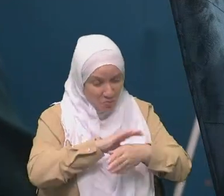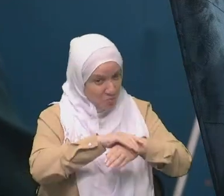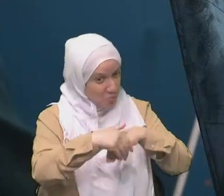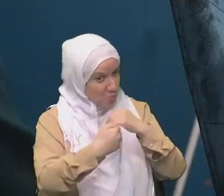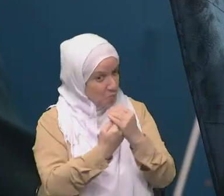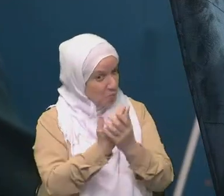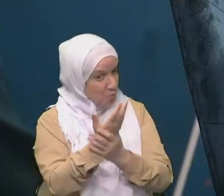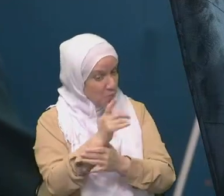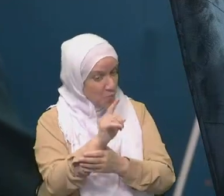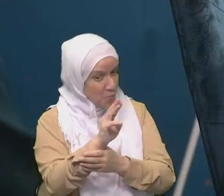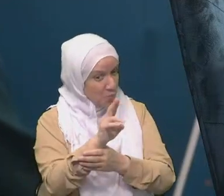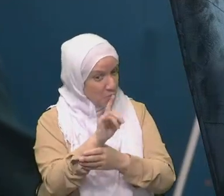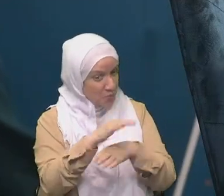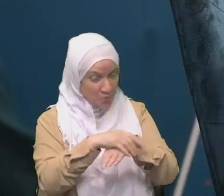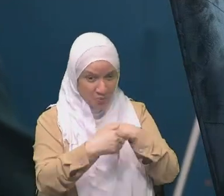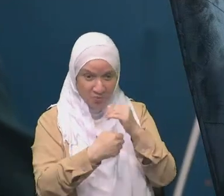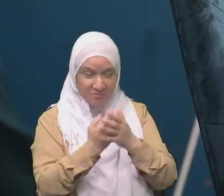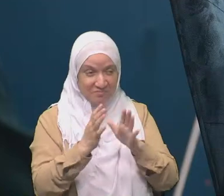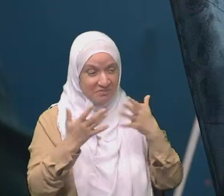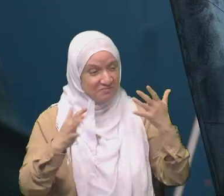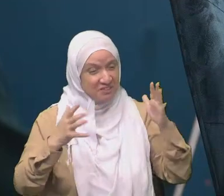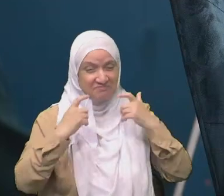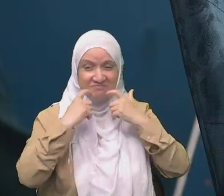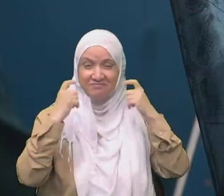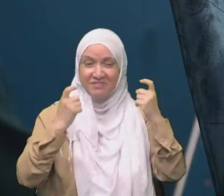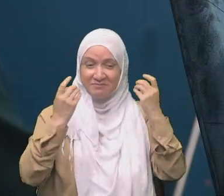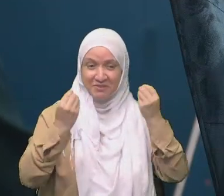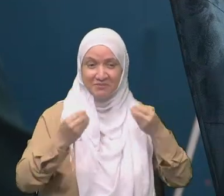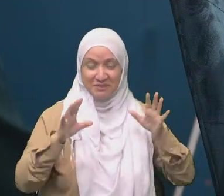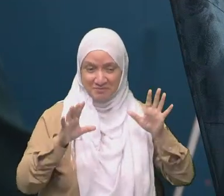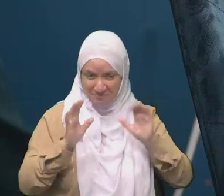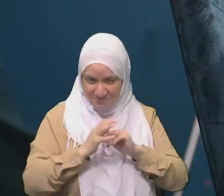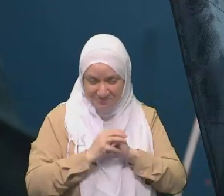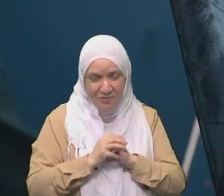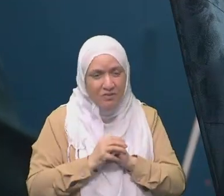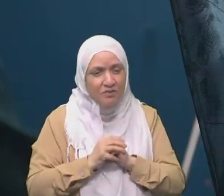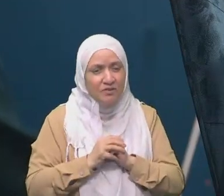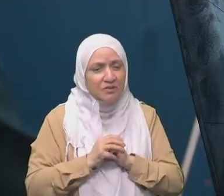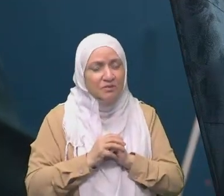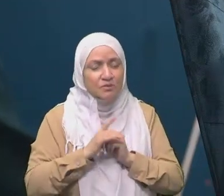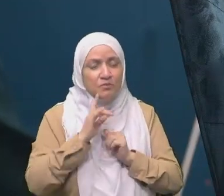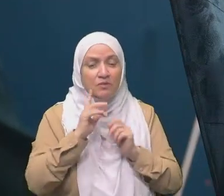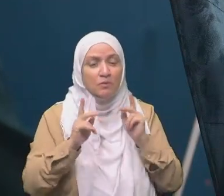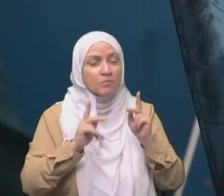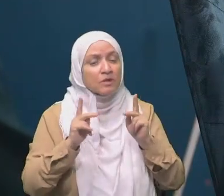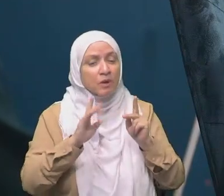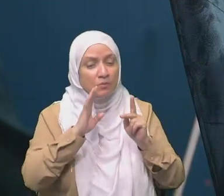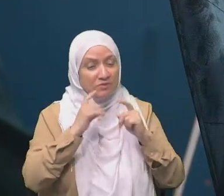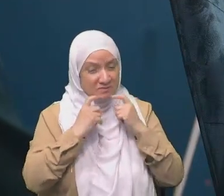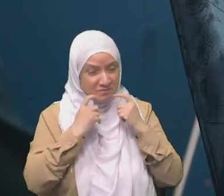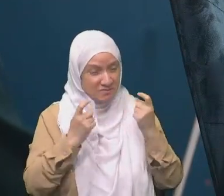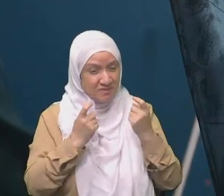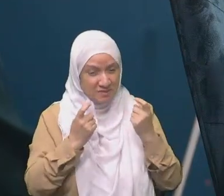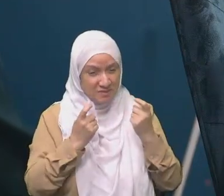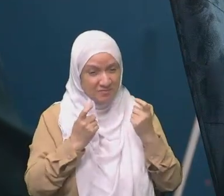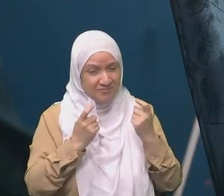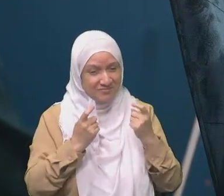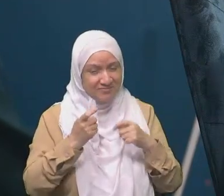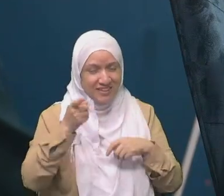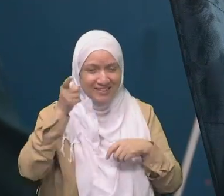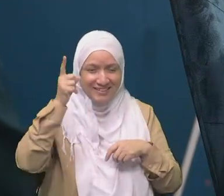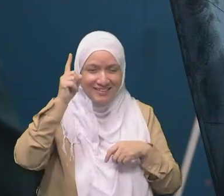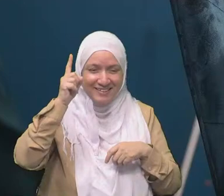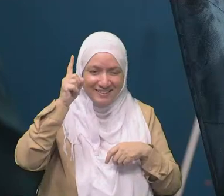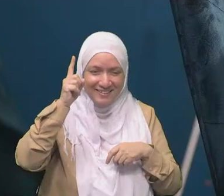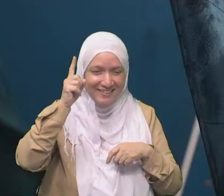issues. So they commit the sin and they still come to says, look, Allah subhanahu wa ghafoor rahim. He is the oft forgiving,